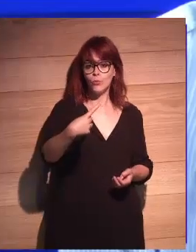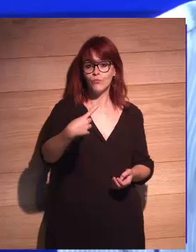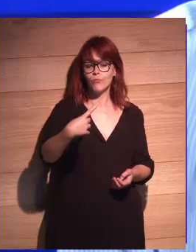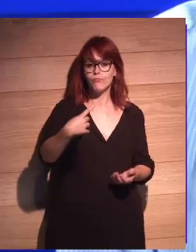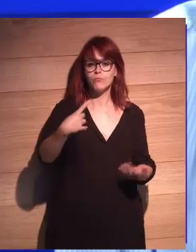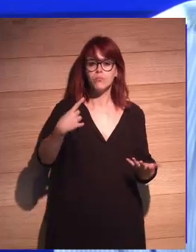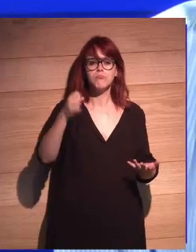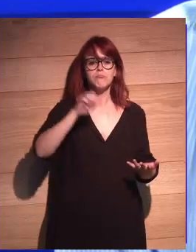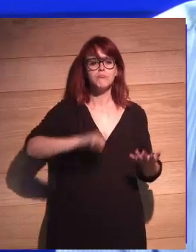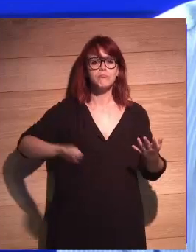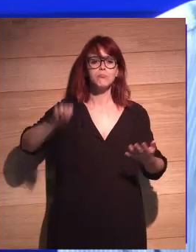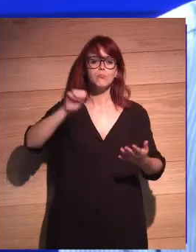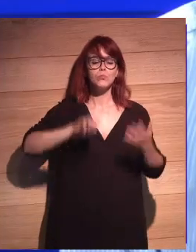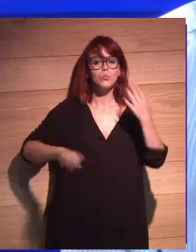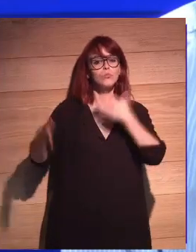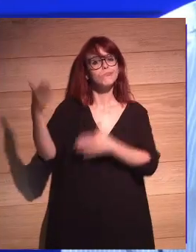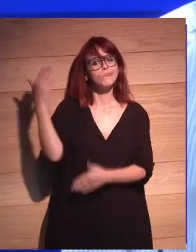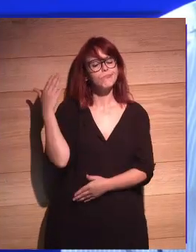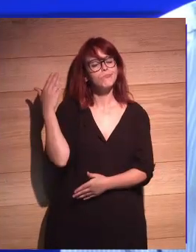say this, some years ago,